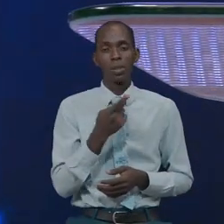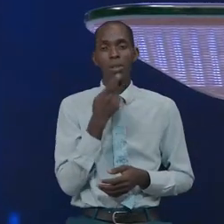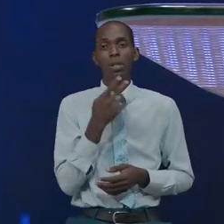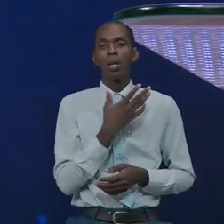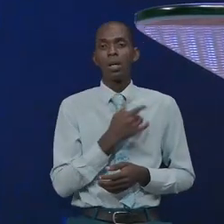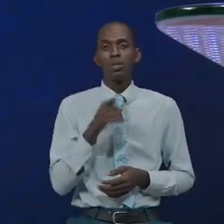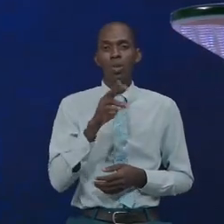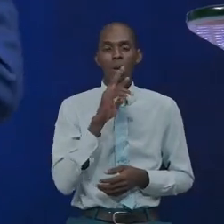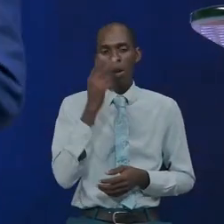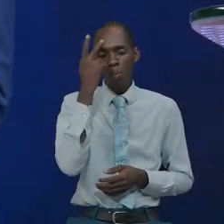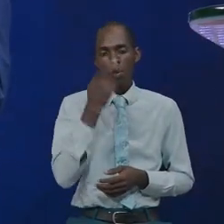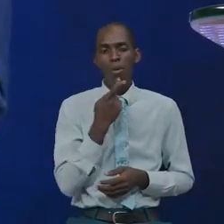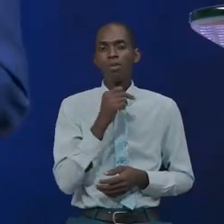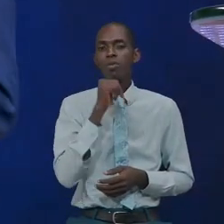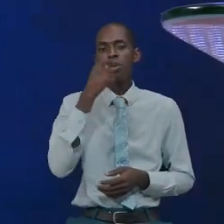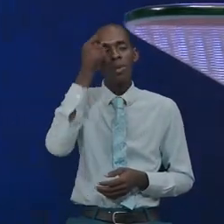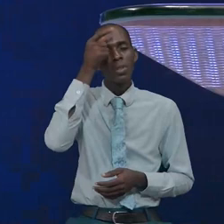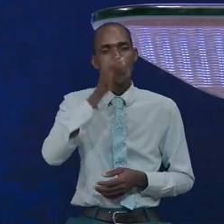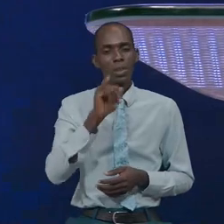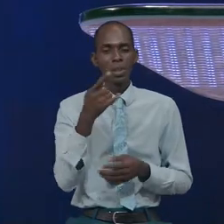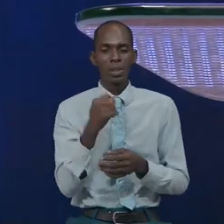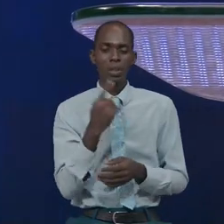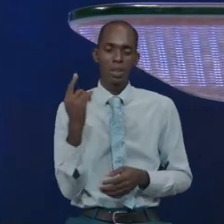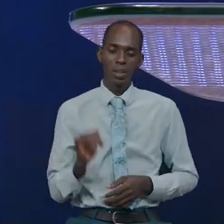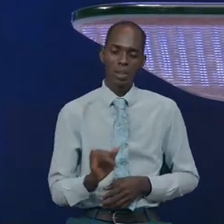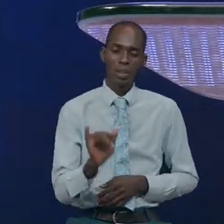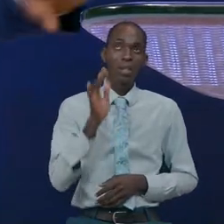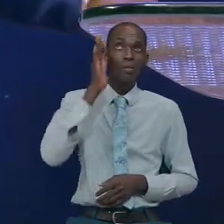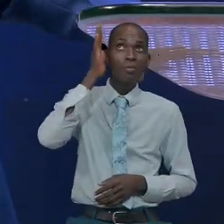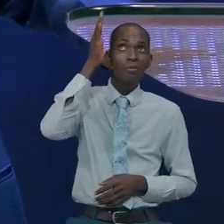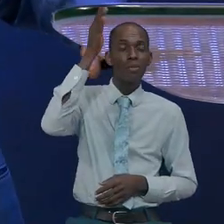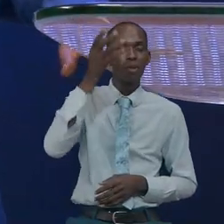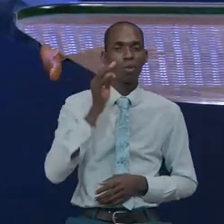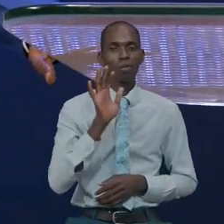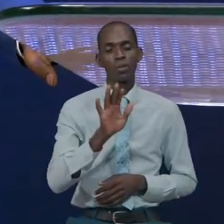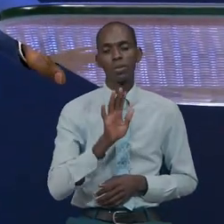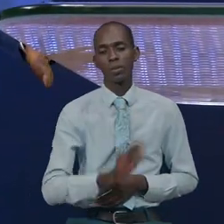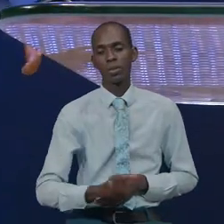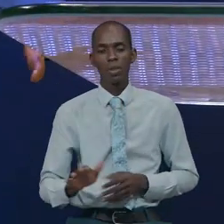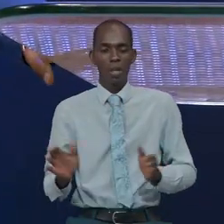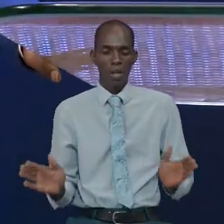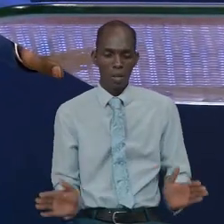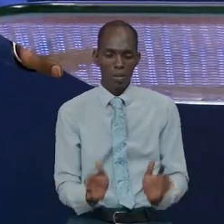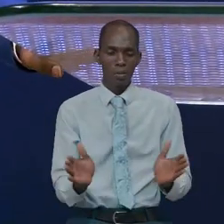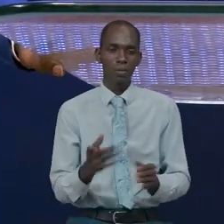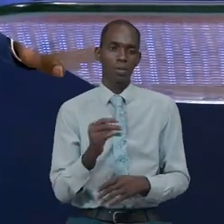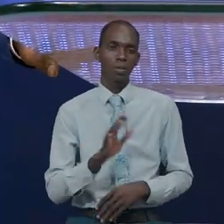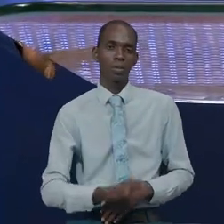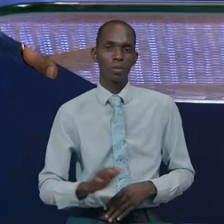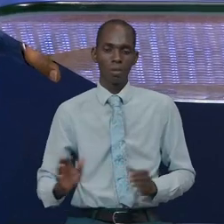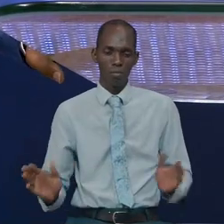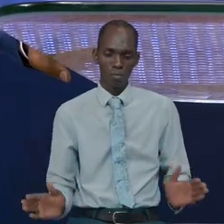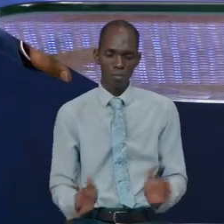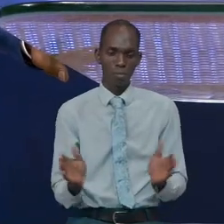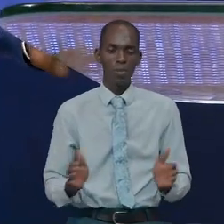not understanding the eternal future of your children. Encourage our children,